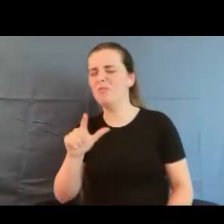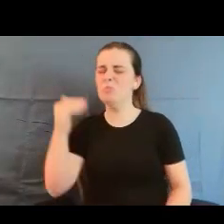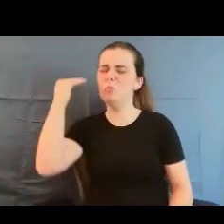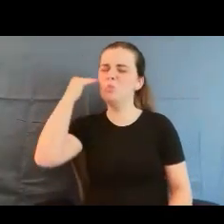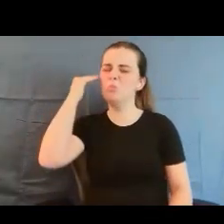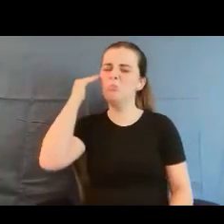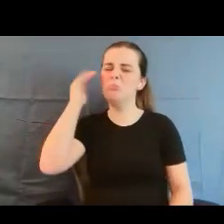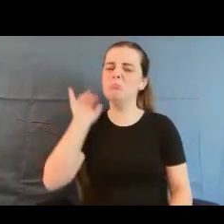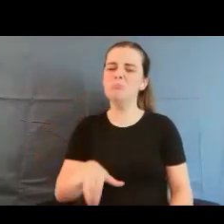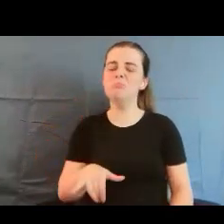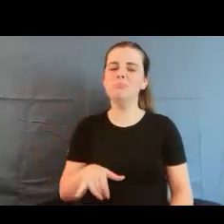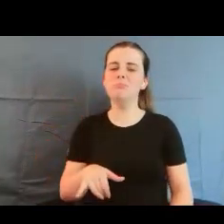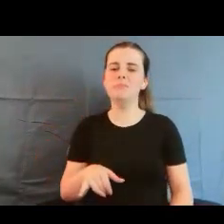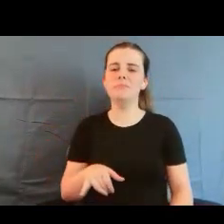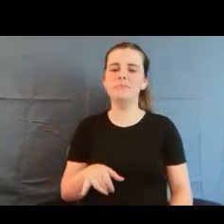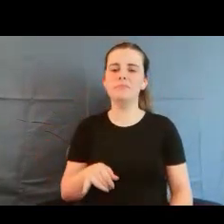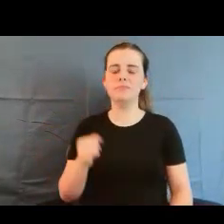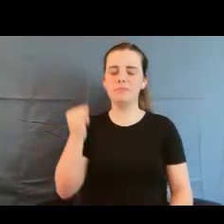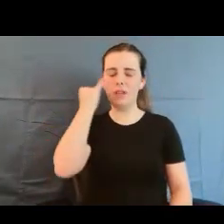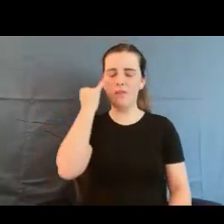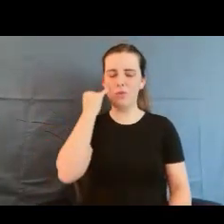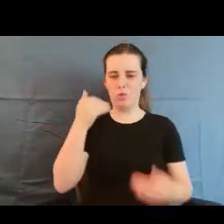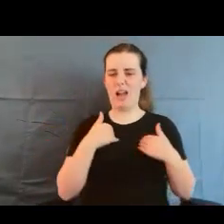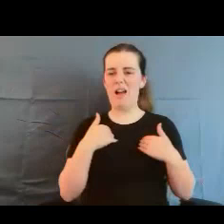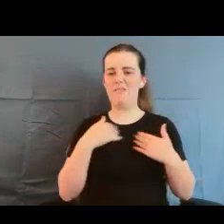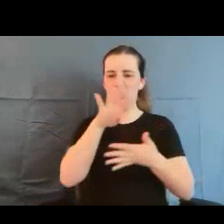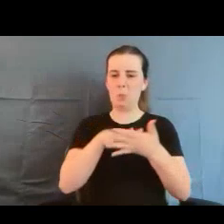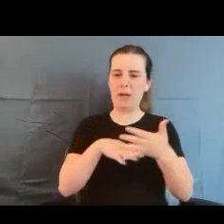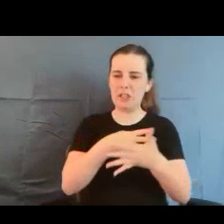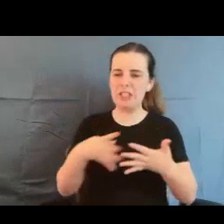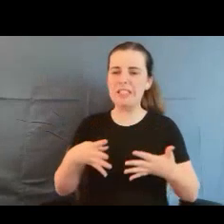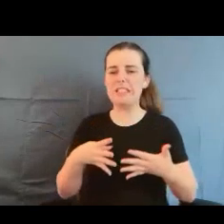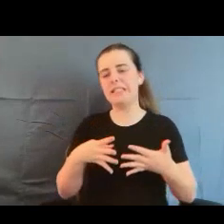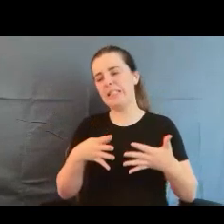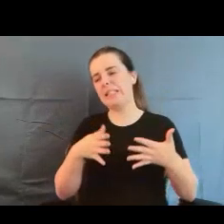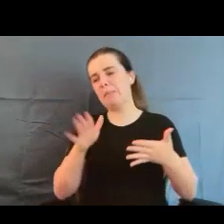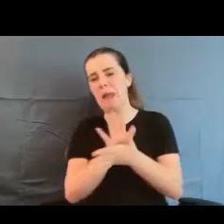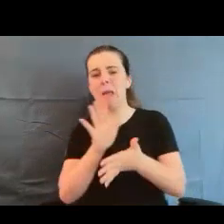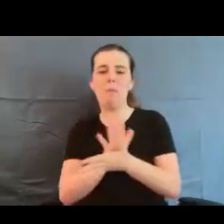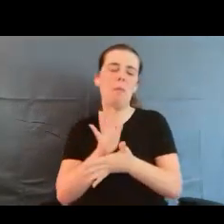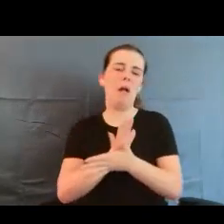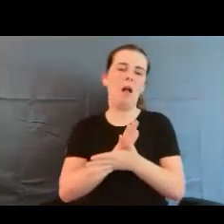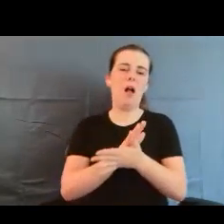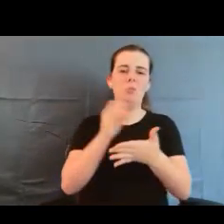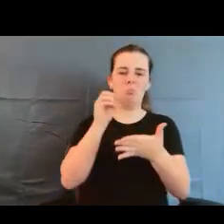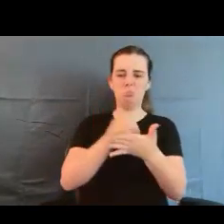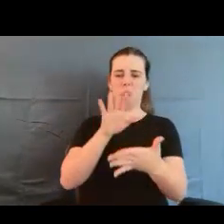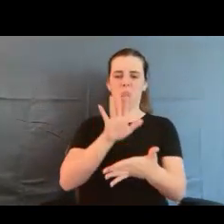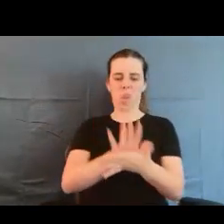helpful for setting, if you go through that planning worksheet that I showed you or anything similar to that, it can be helpful just noting that to